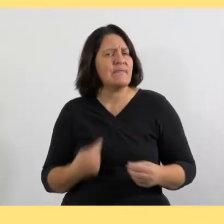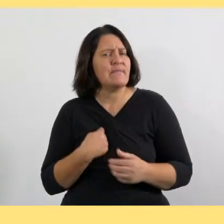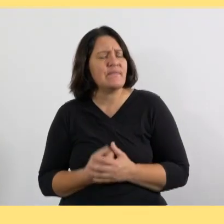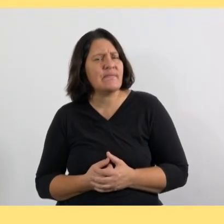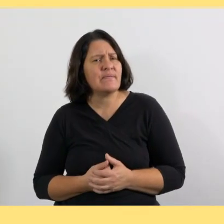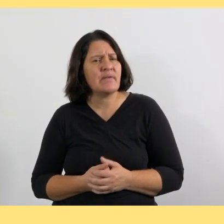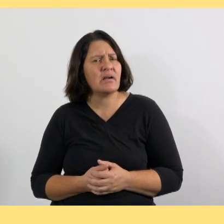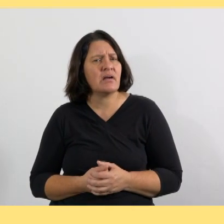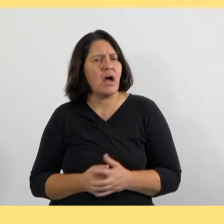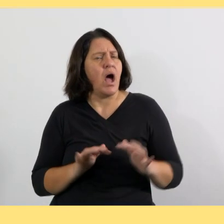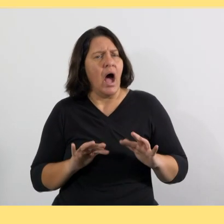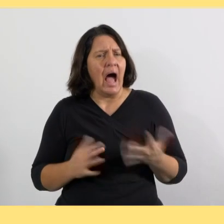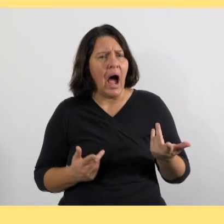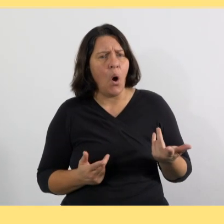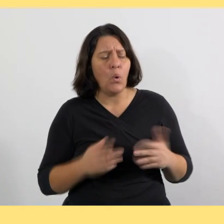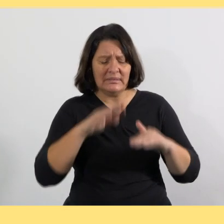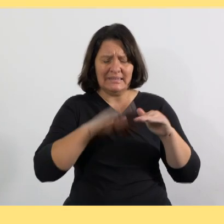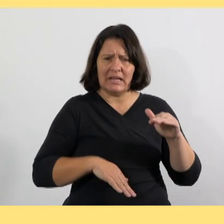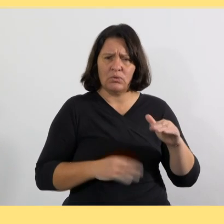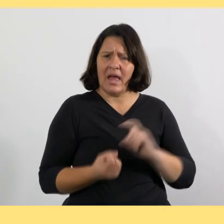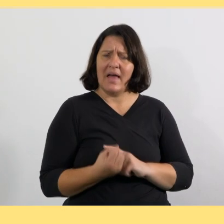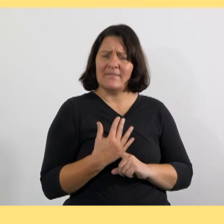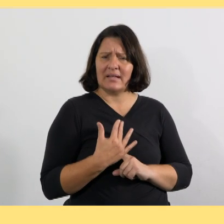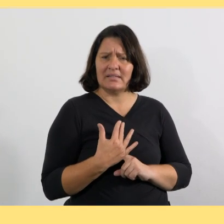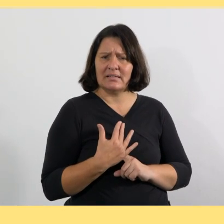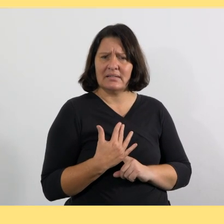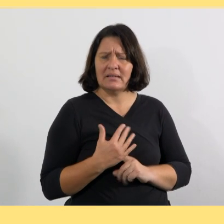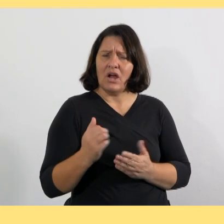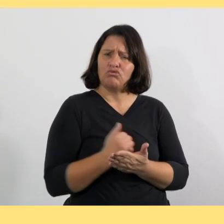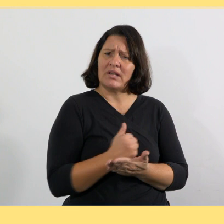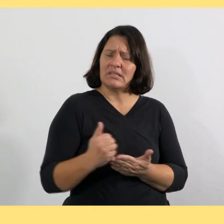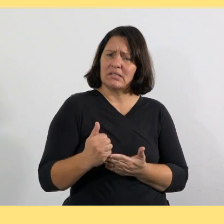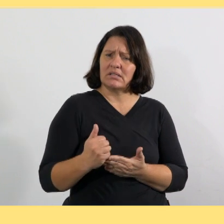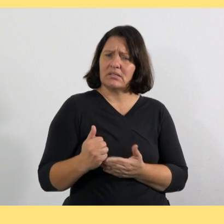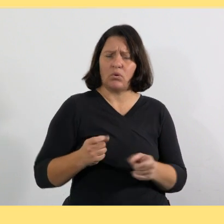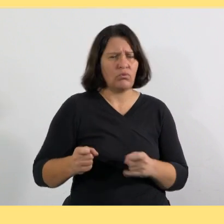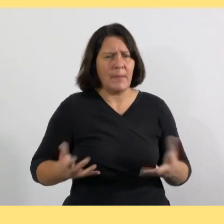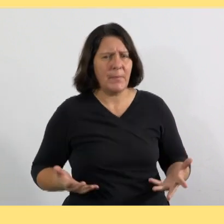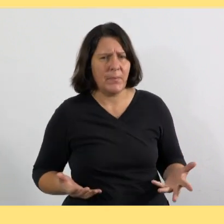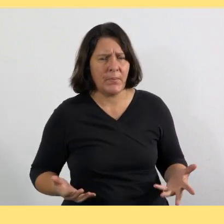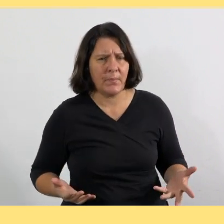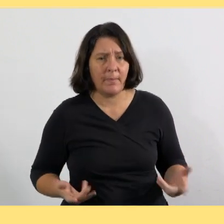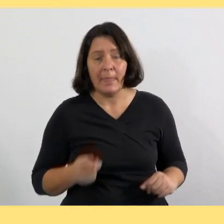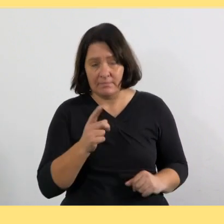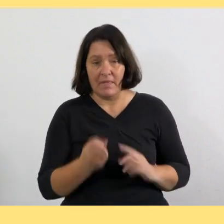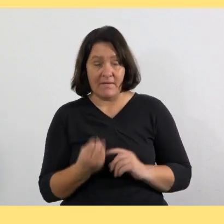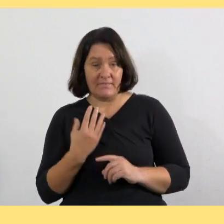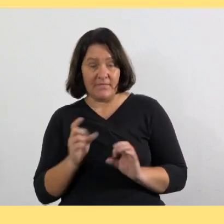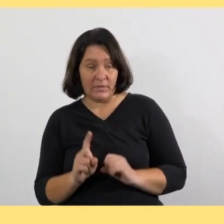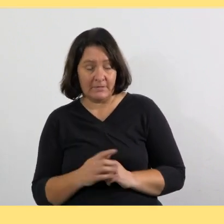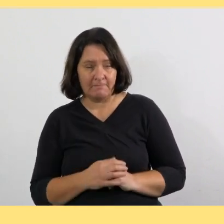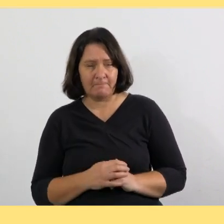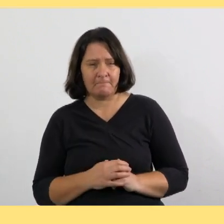You're wondering, how then does this discount affect my creditors' control? Here is how it will